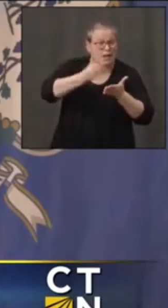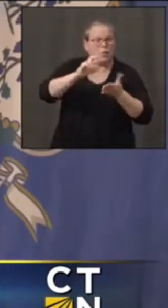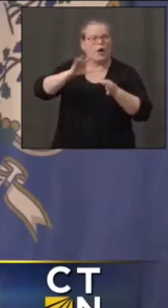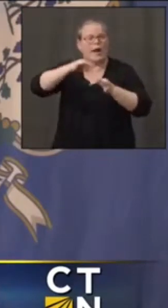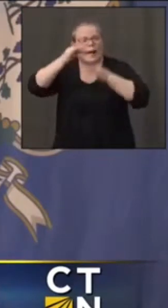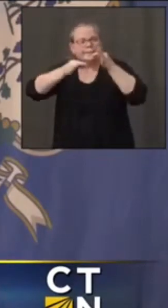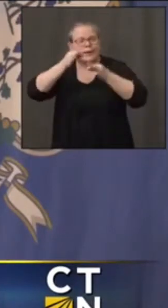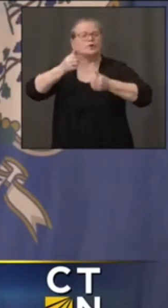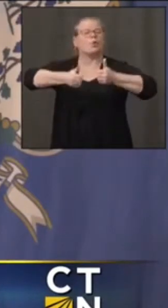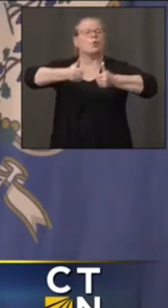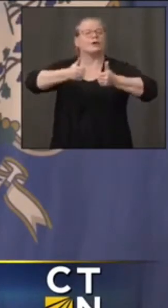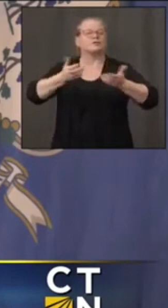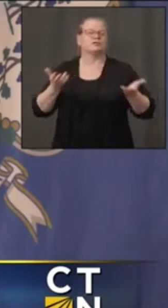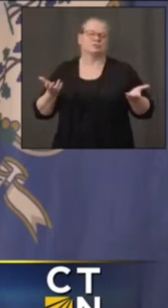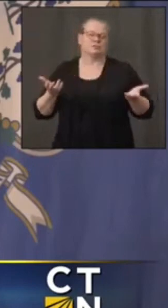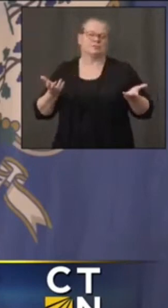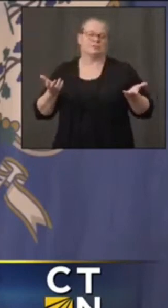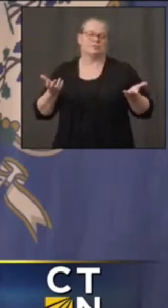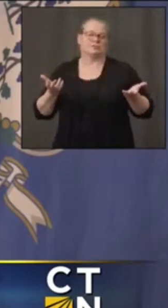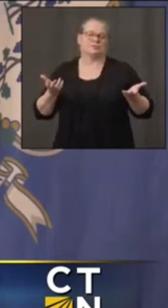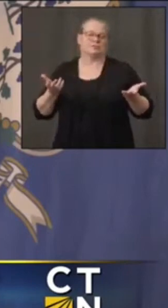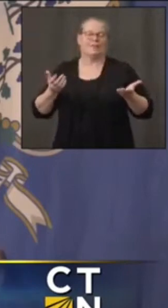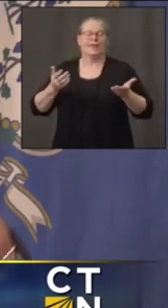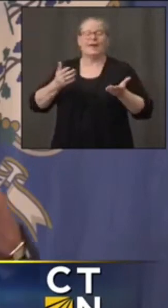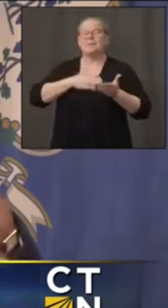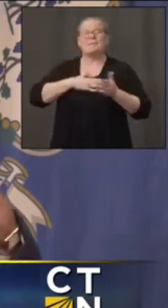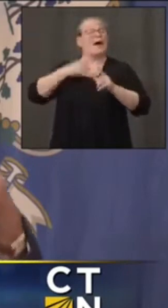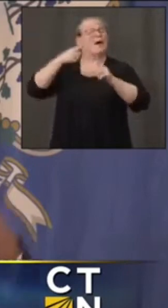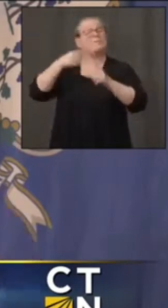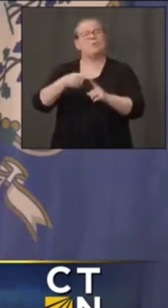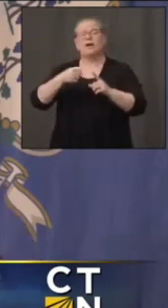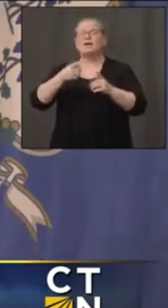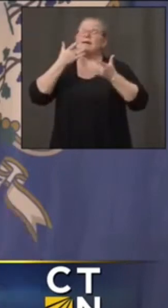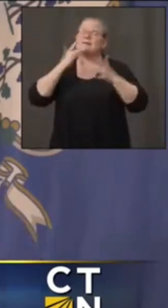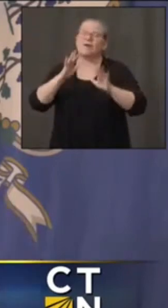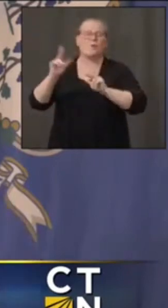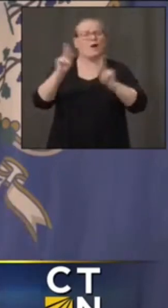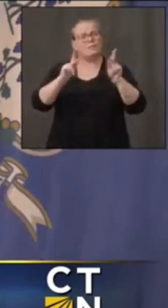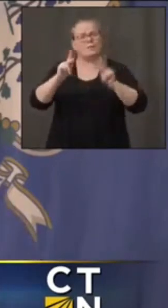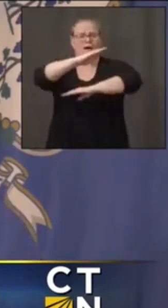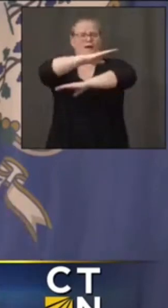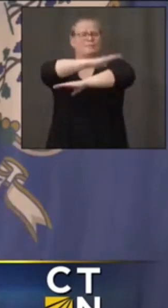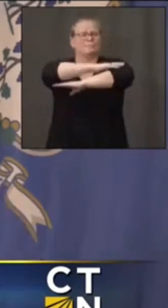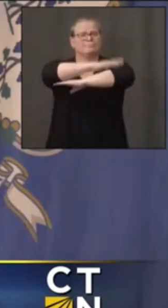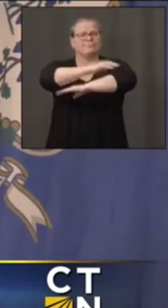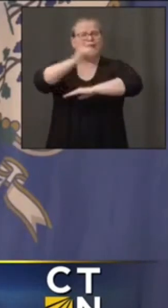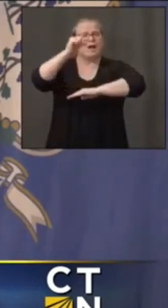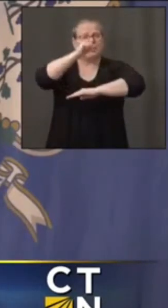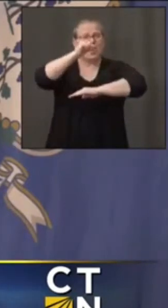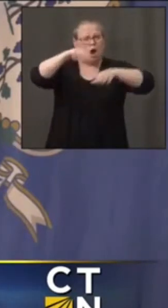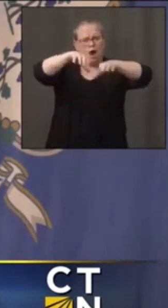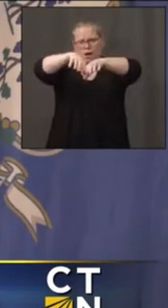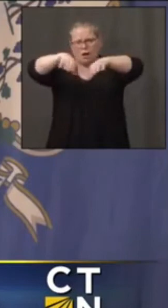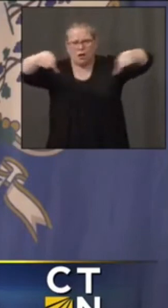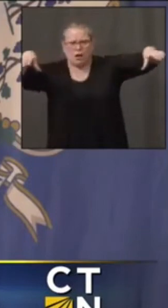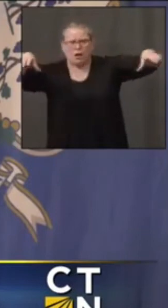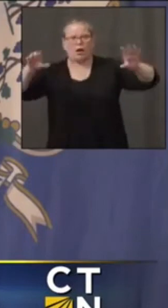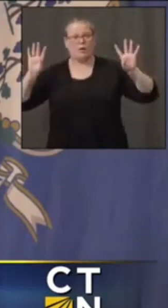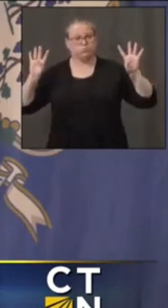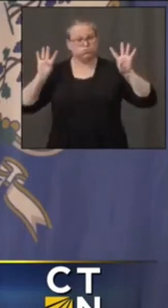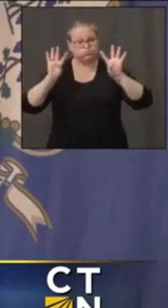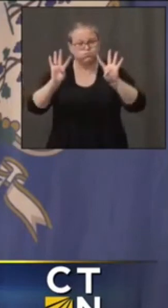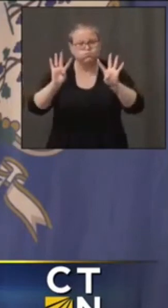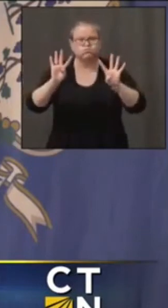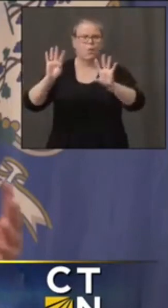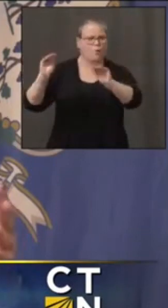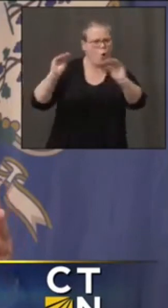down and not congregating around a big crowd in a bar-like atmosphere. And I think people,